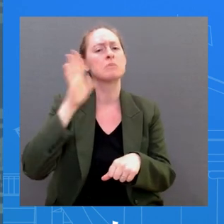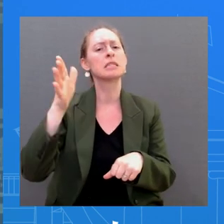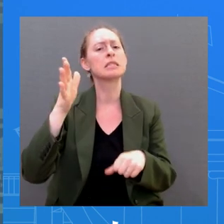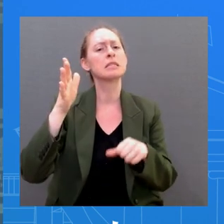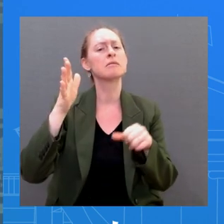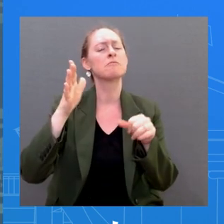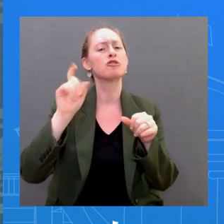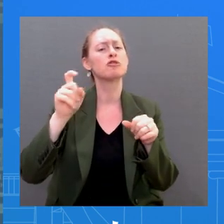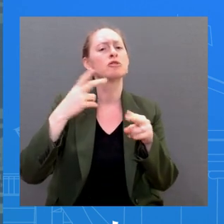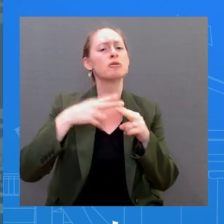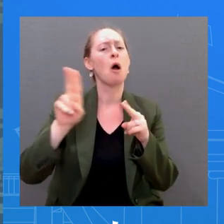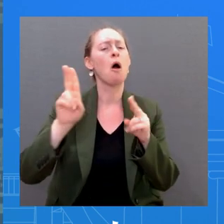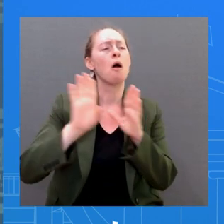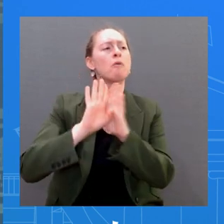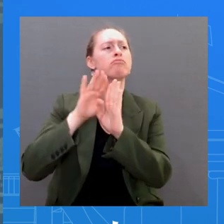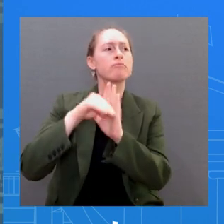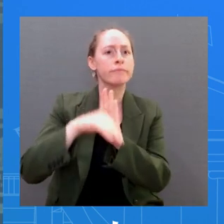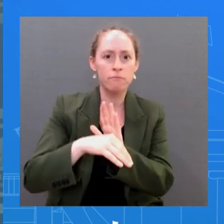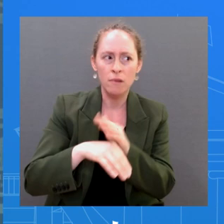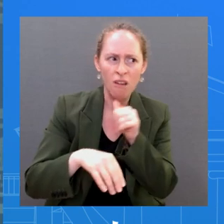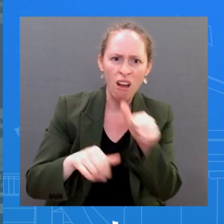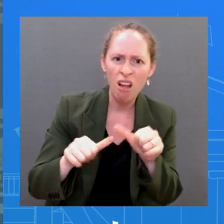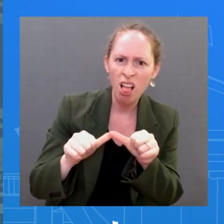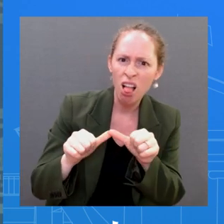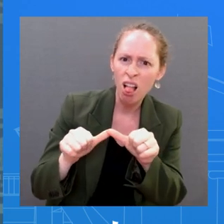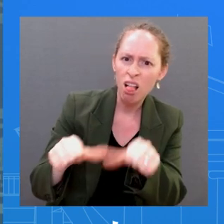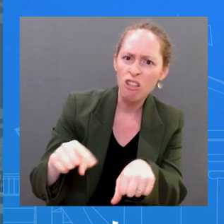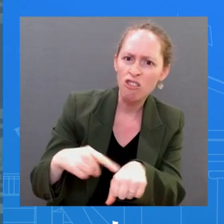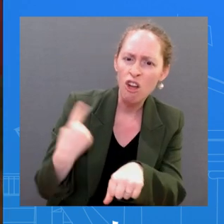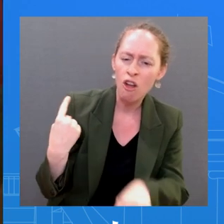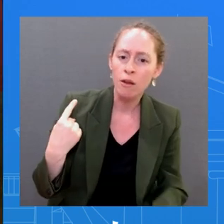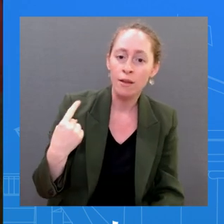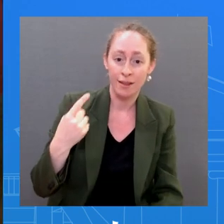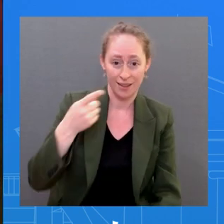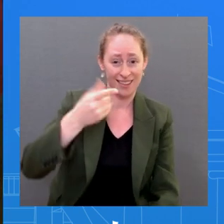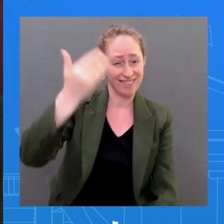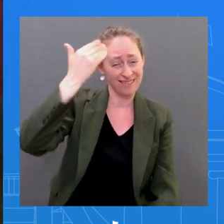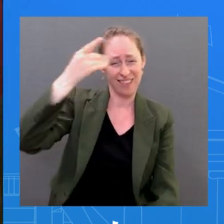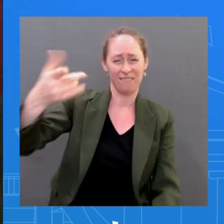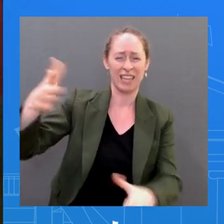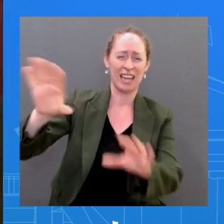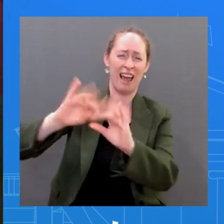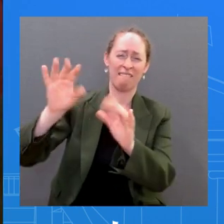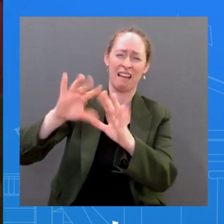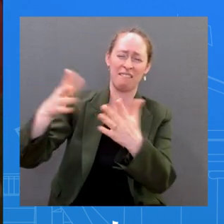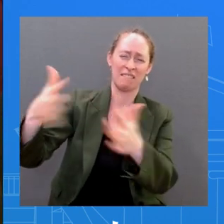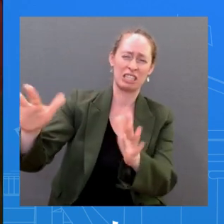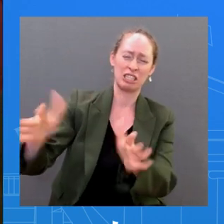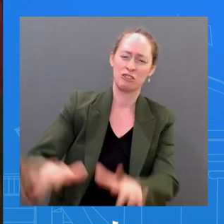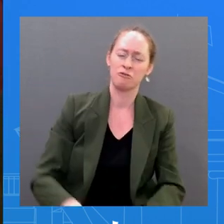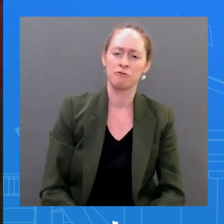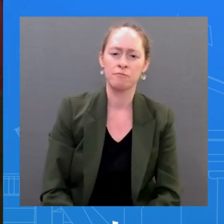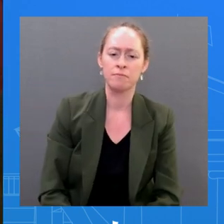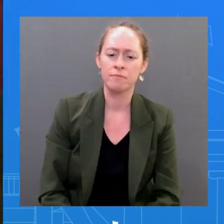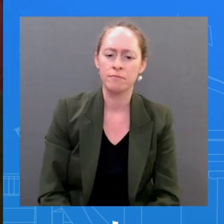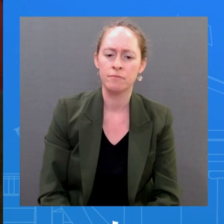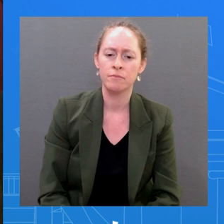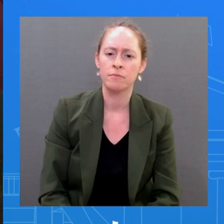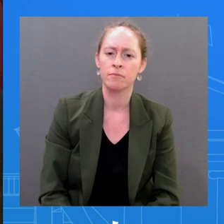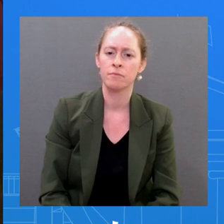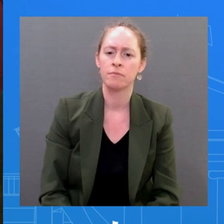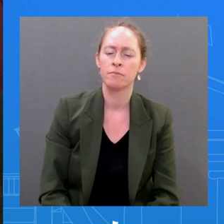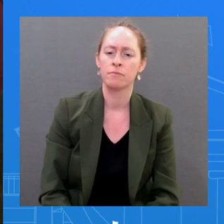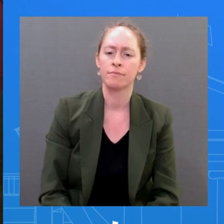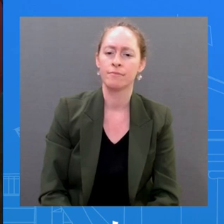she put out a statement clarifying what she said. And just one more question. On Friday, senior White House staff met with members of the Congressional